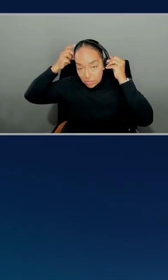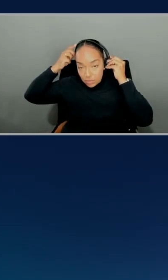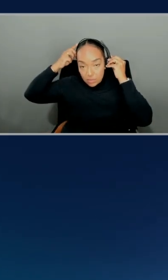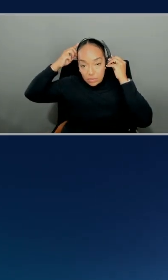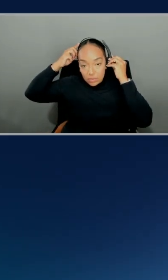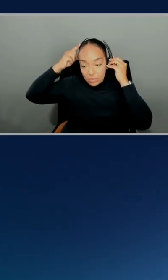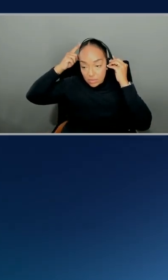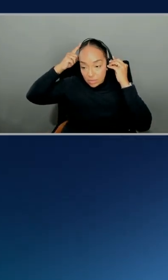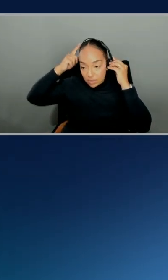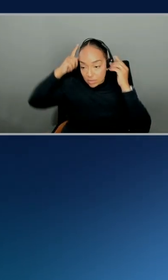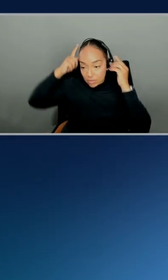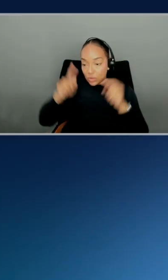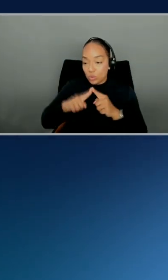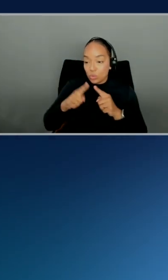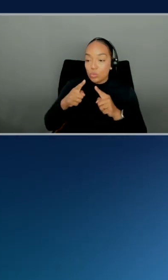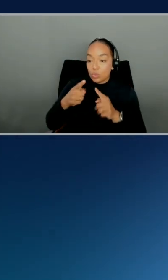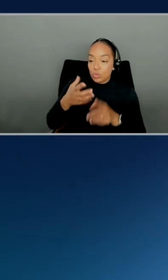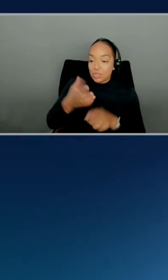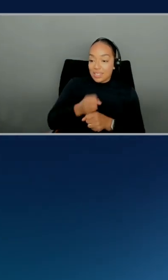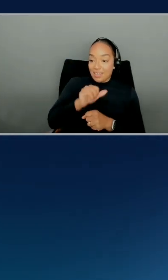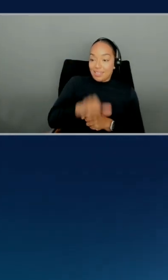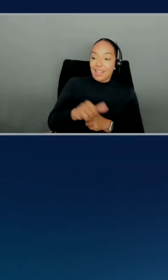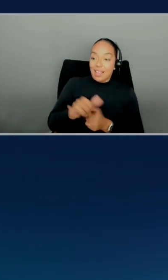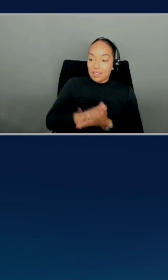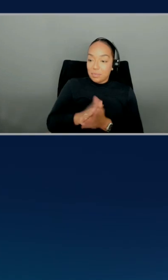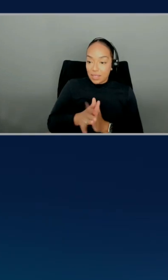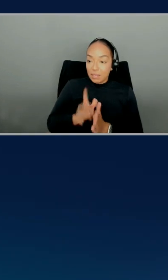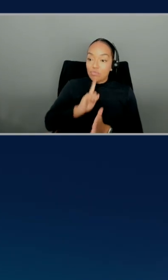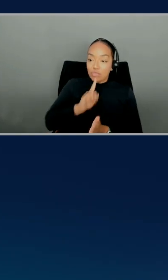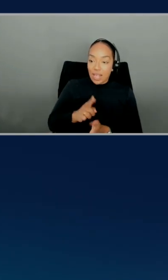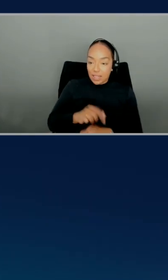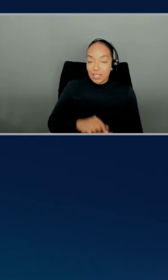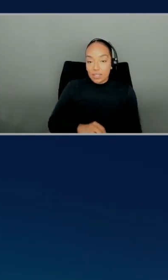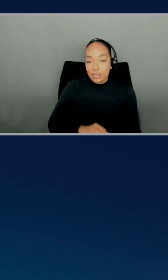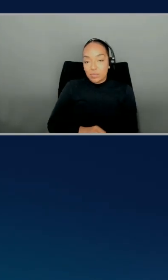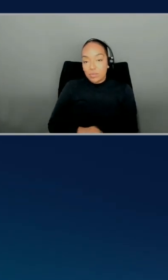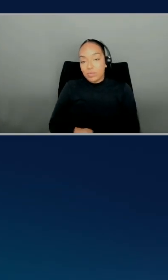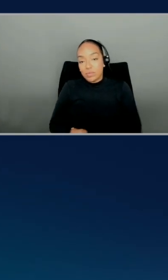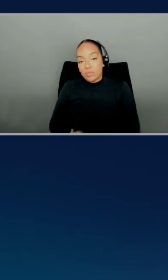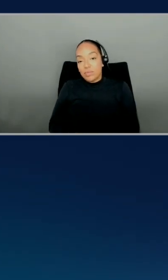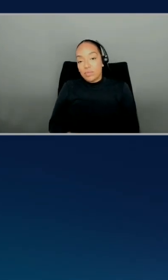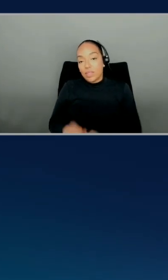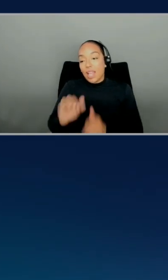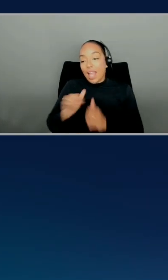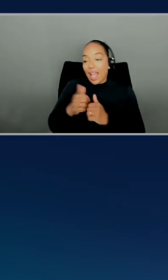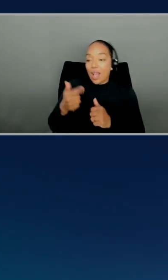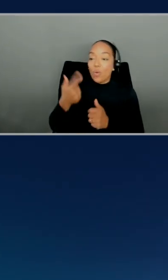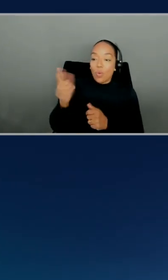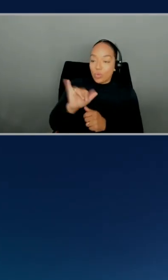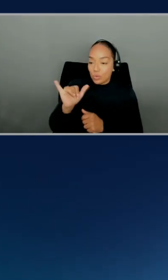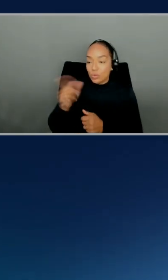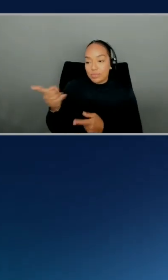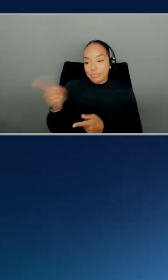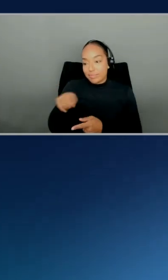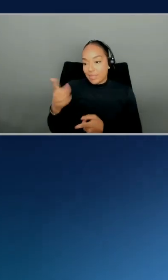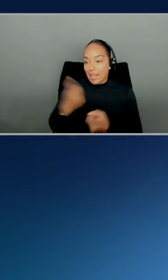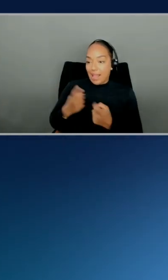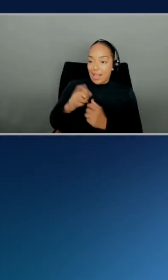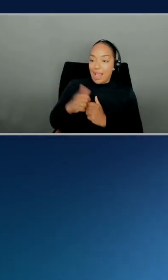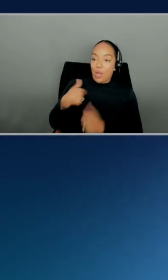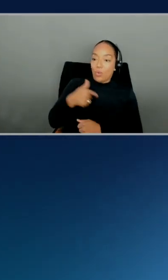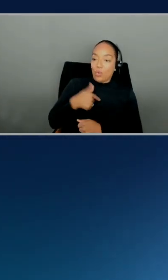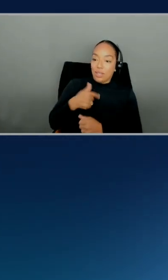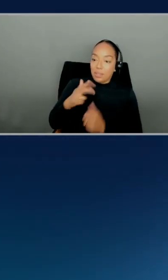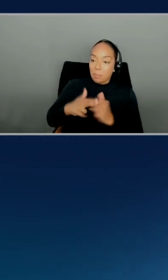this into reality. We also get questions on how we build PartyRock, and we can explain this as well. Right? So we're using